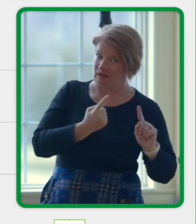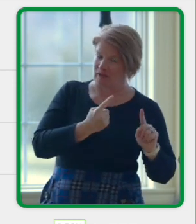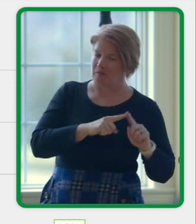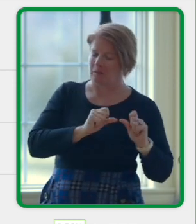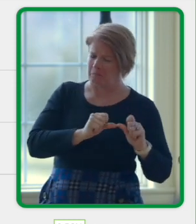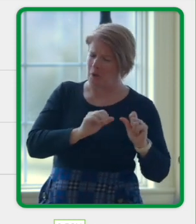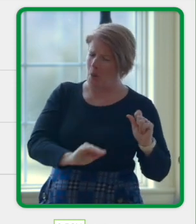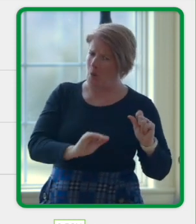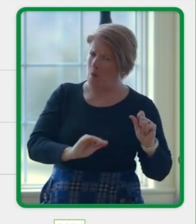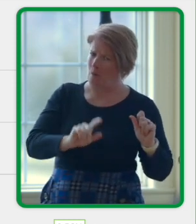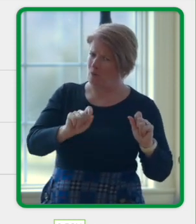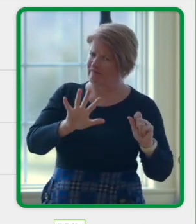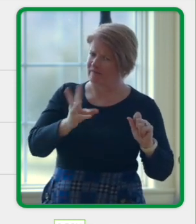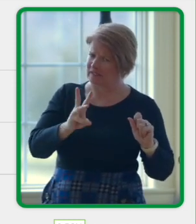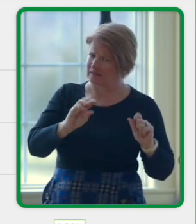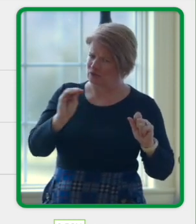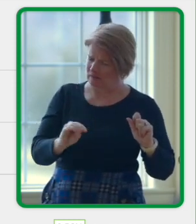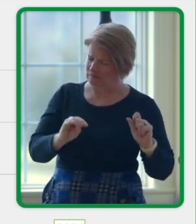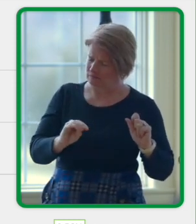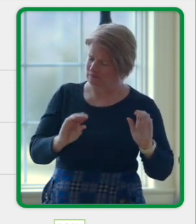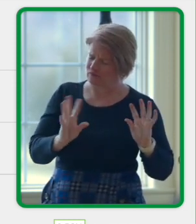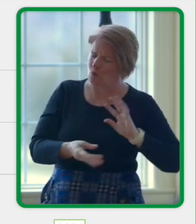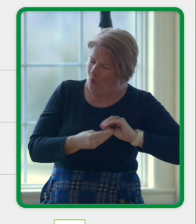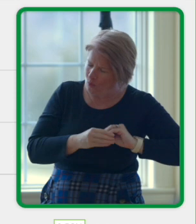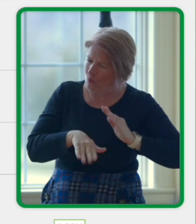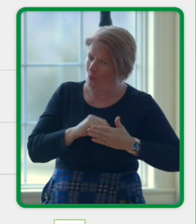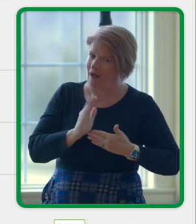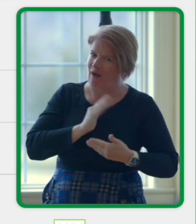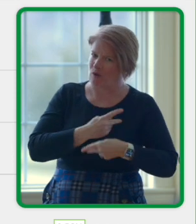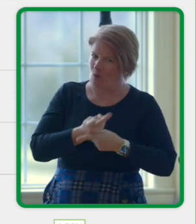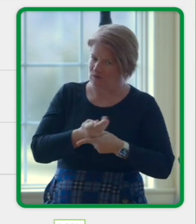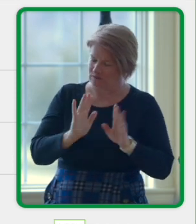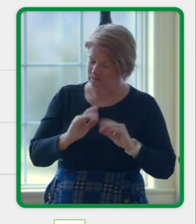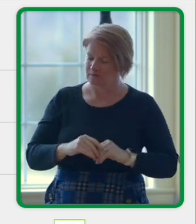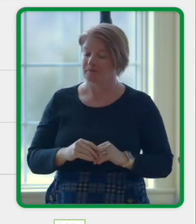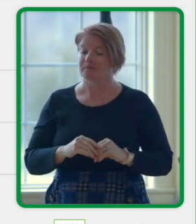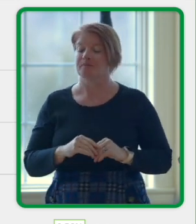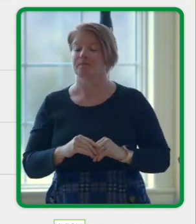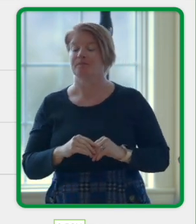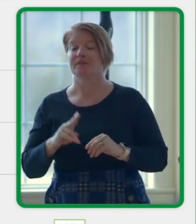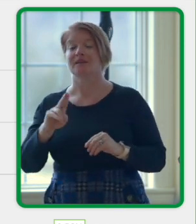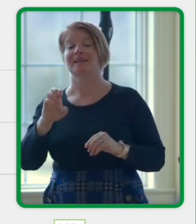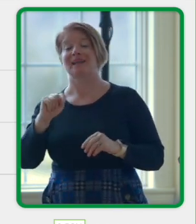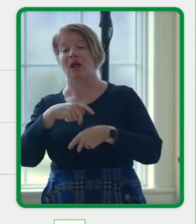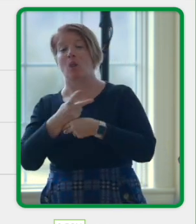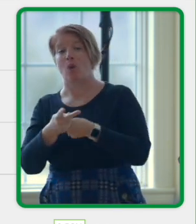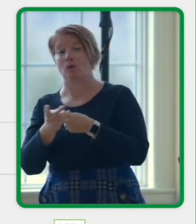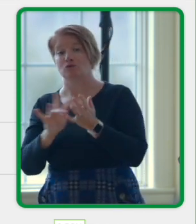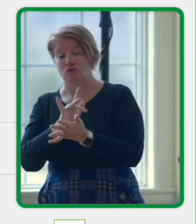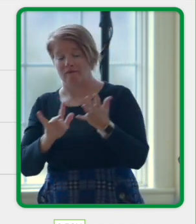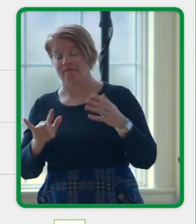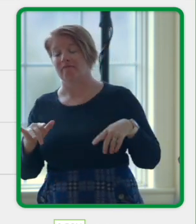of 0.56% of total loans. And on our net loan charge-offs, as